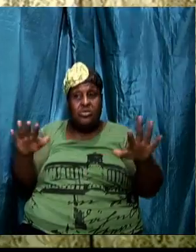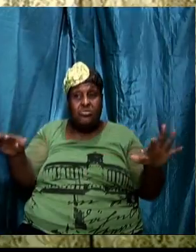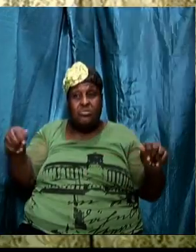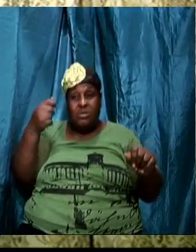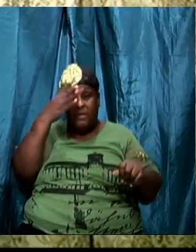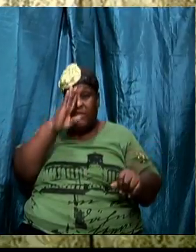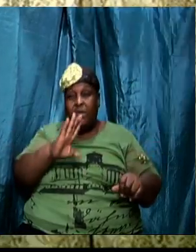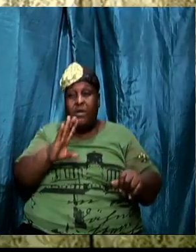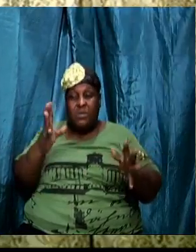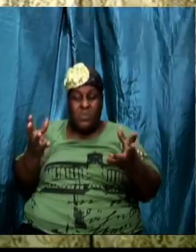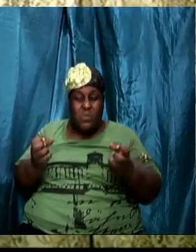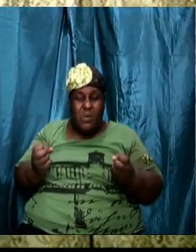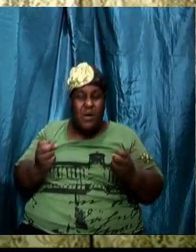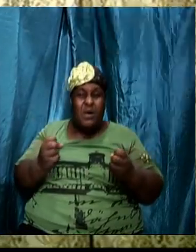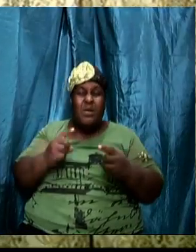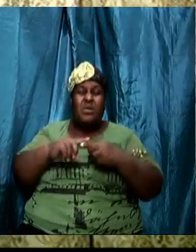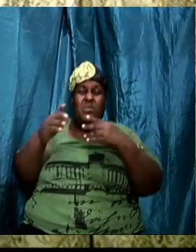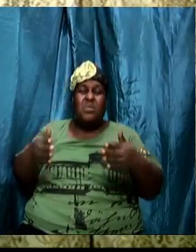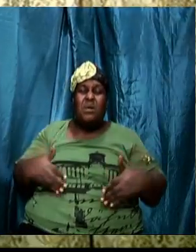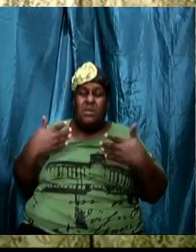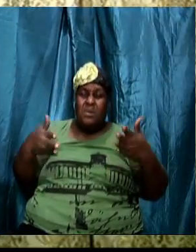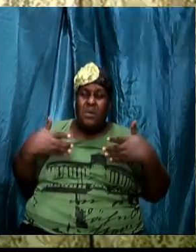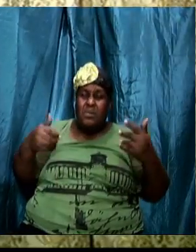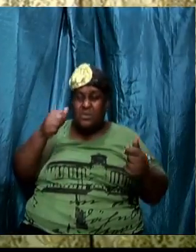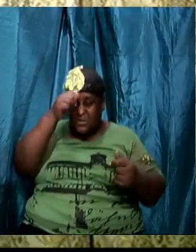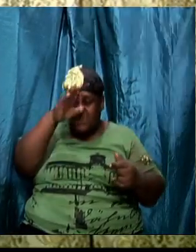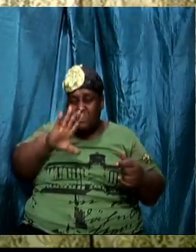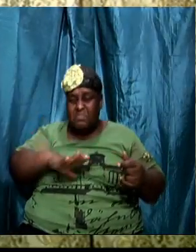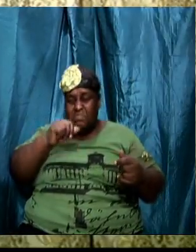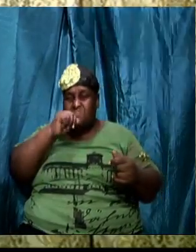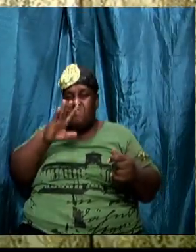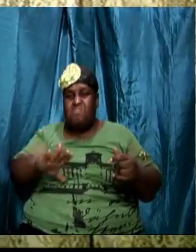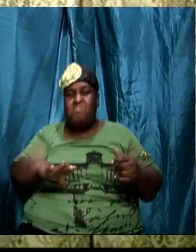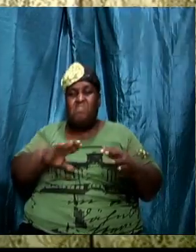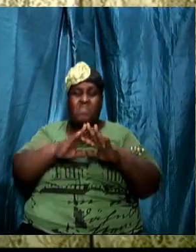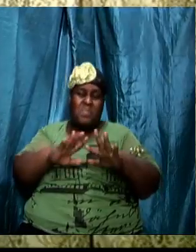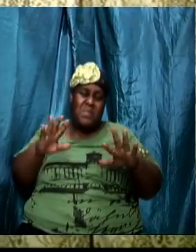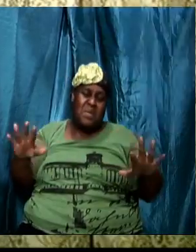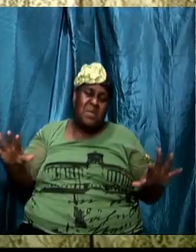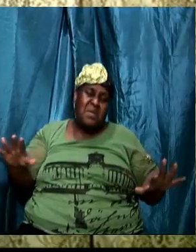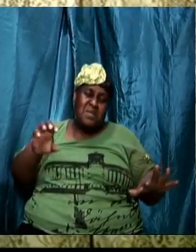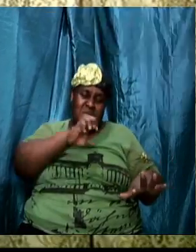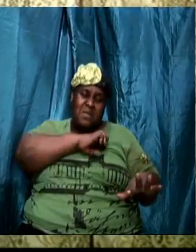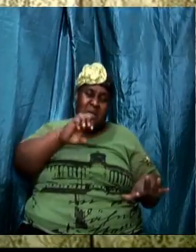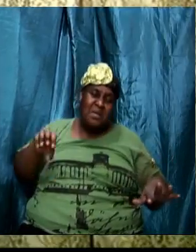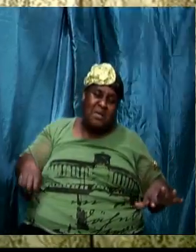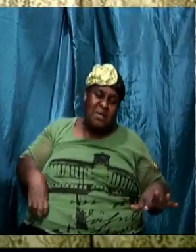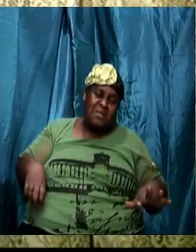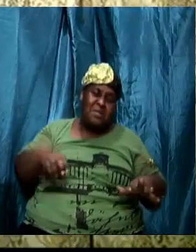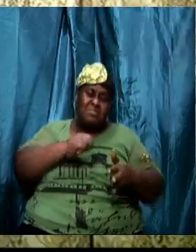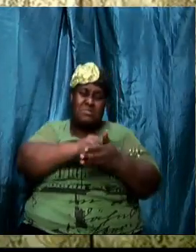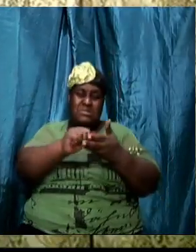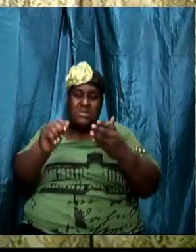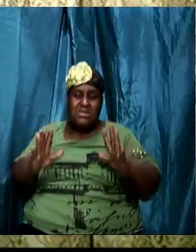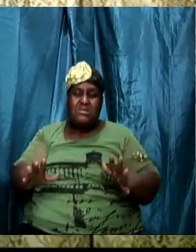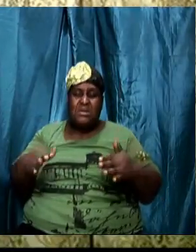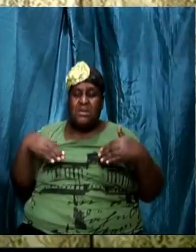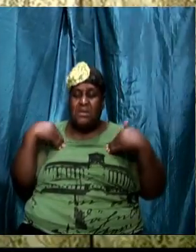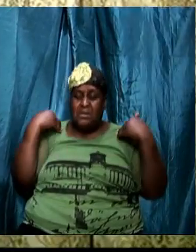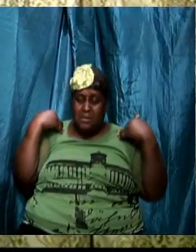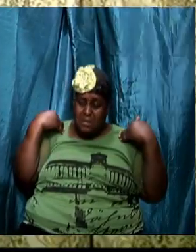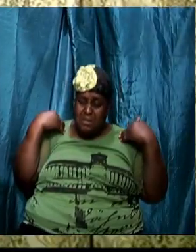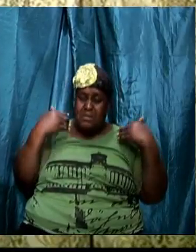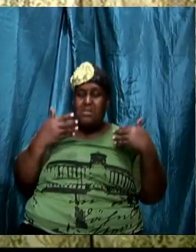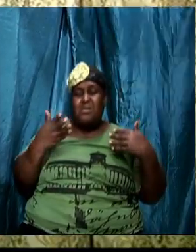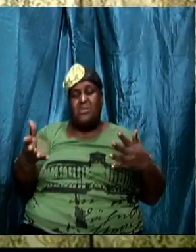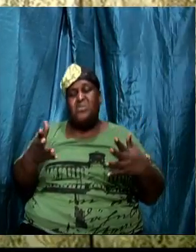would want to encourage right now every man, every woman, the elderly saints, the youngsters, those that are